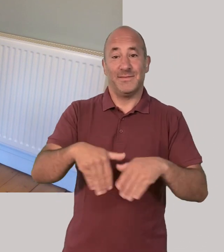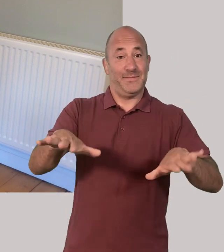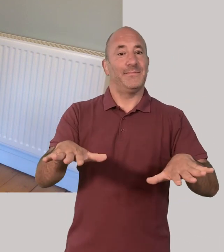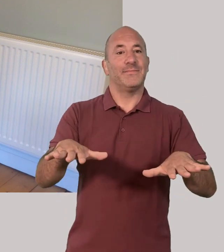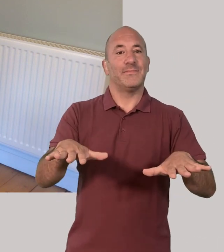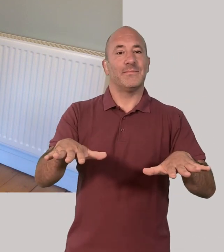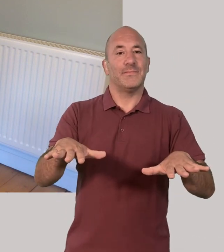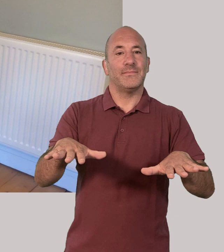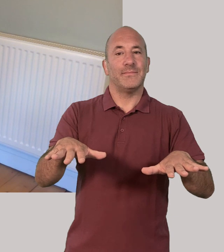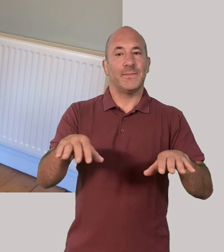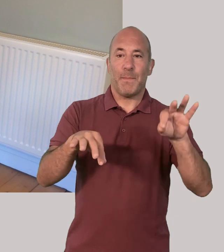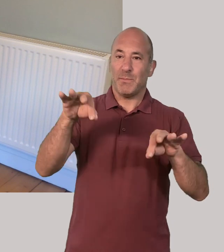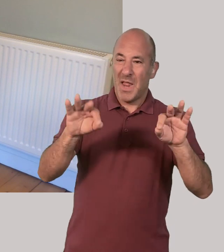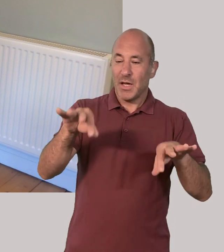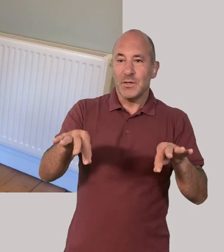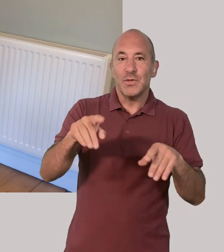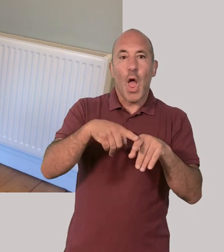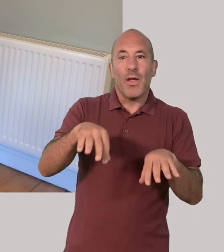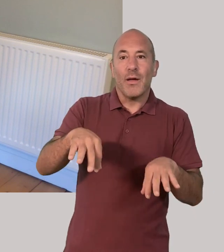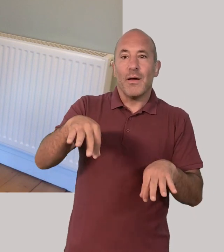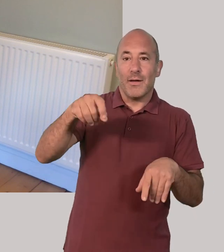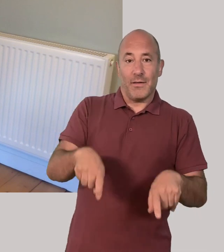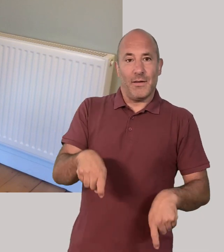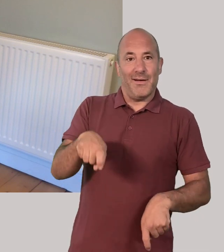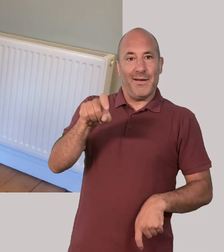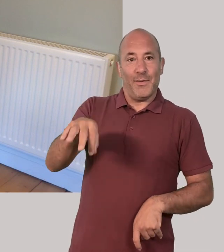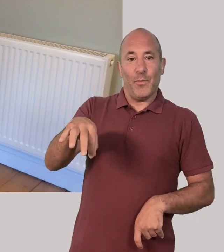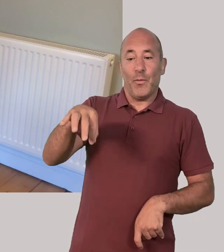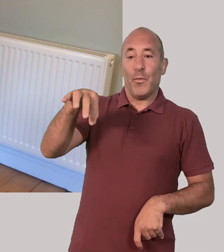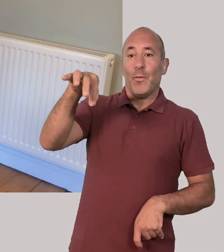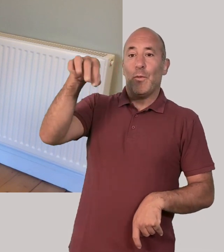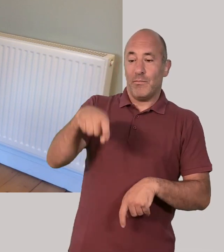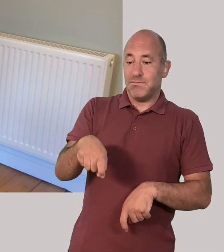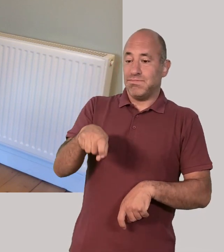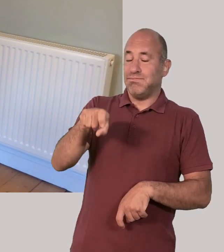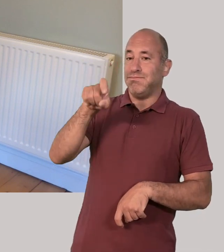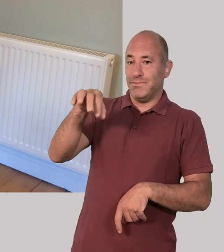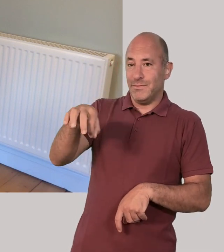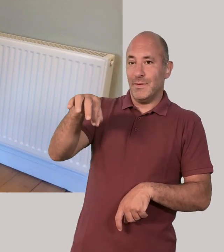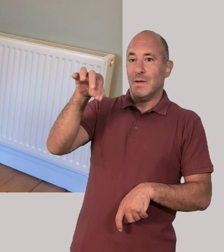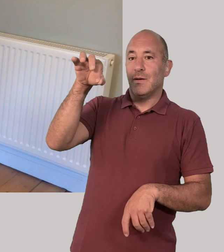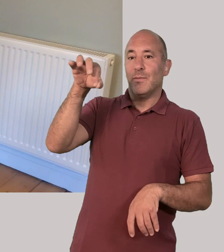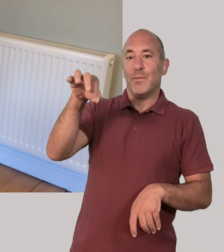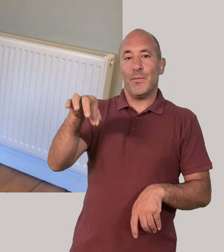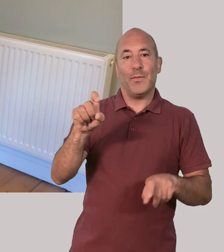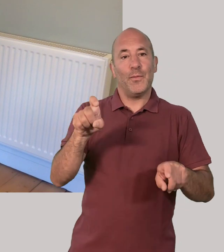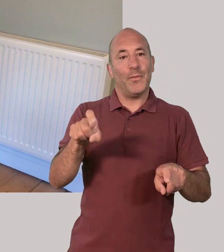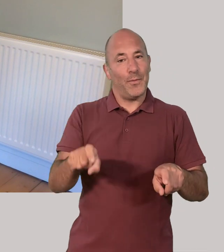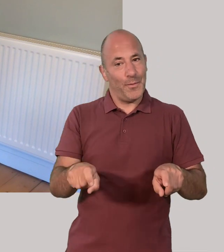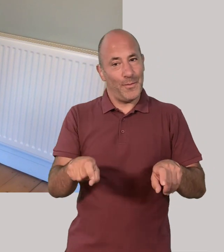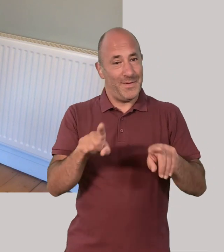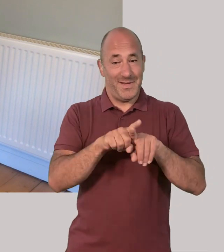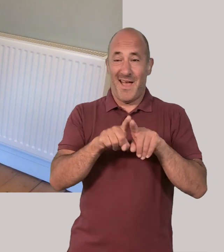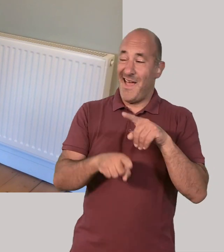though somebody's lifting the puppet string up a little bit and down a little bit. Try it on the other